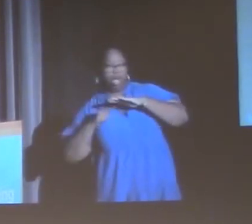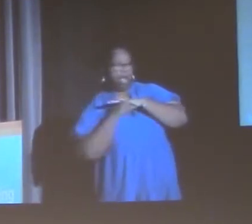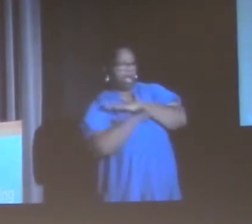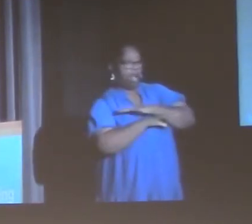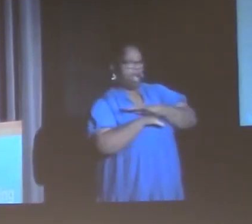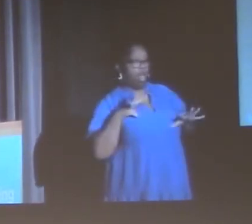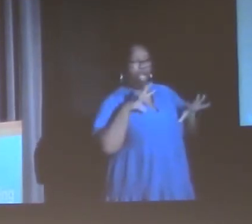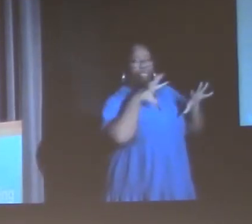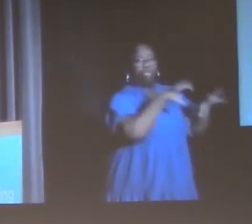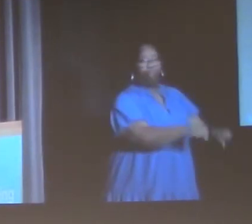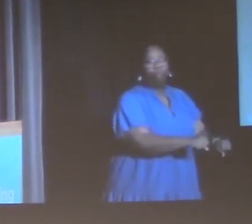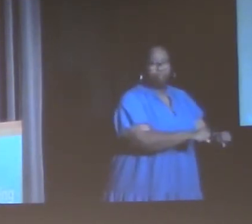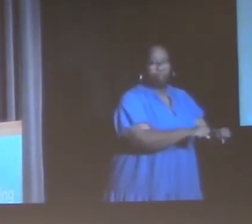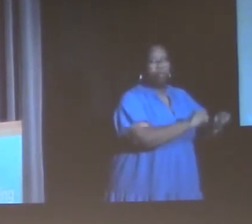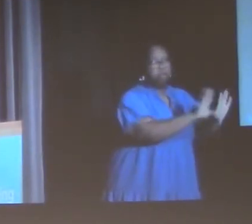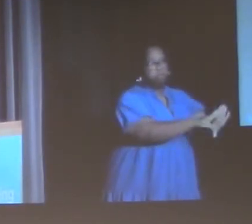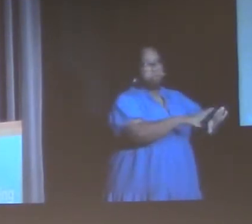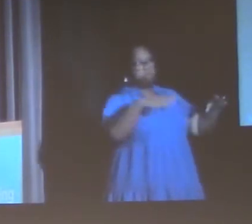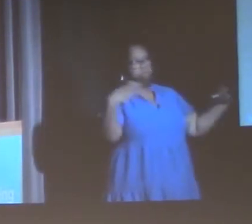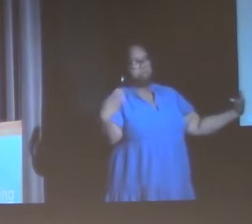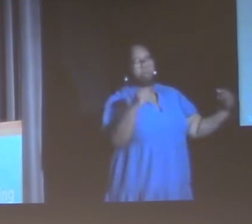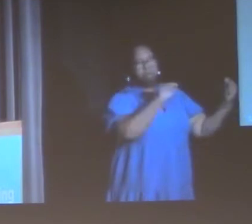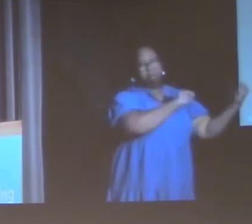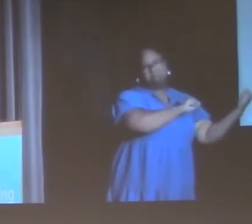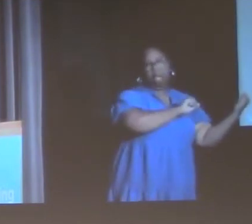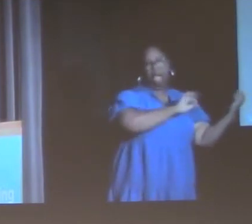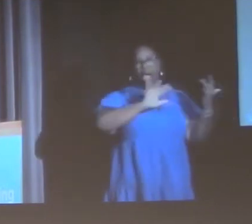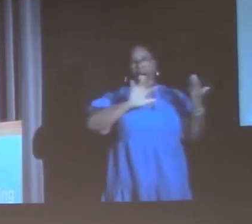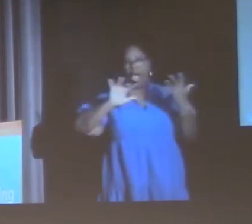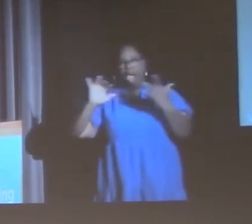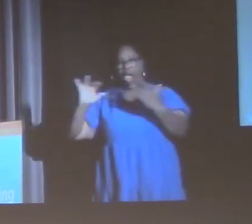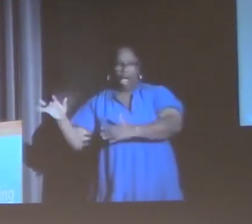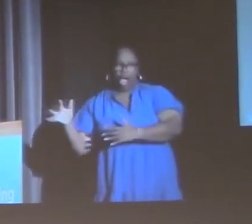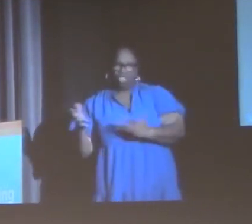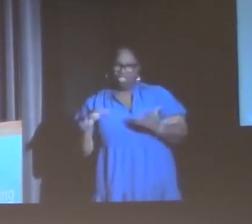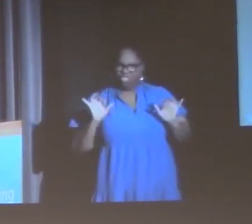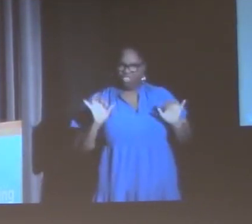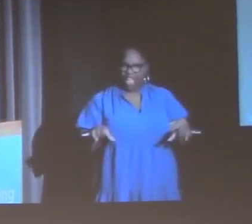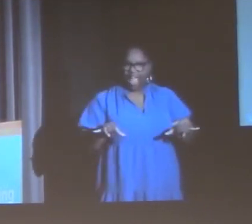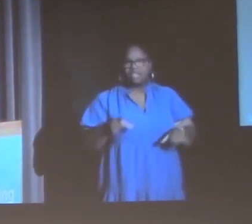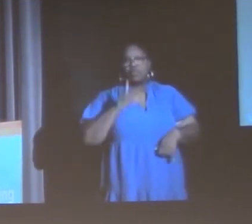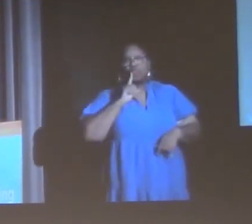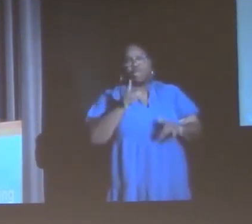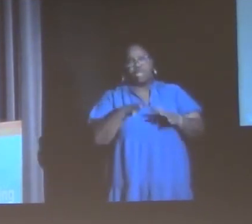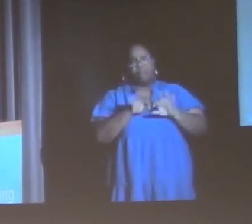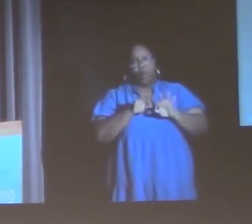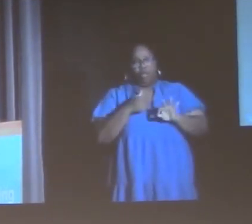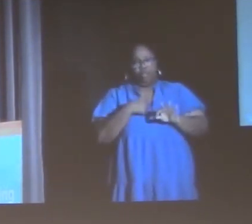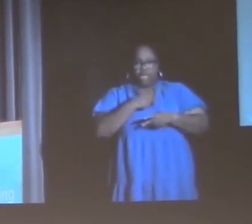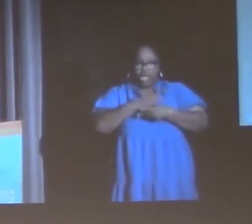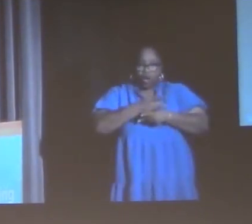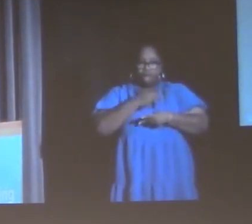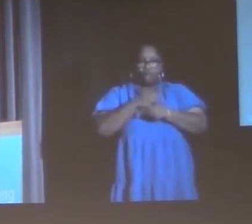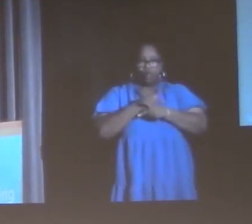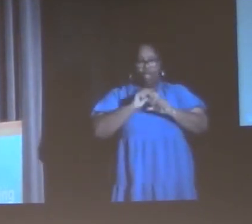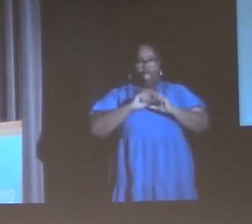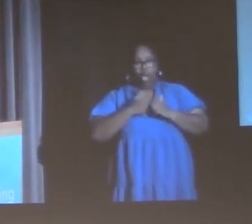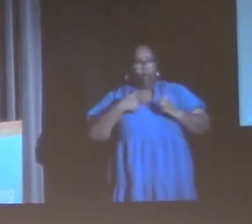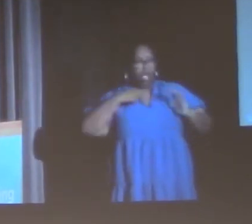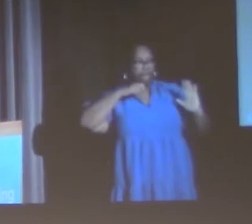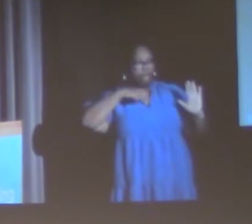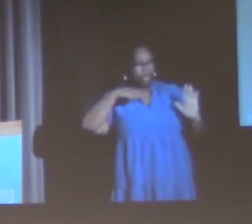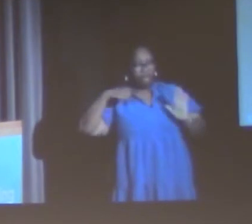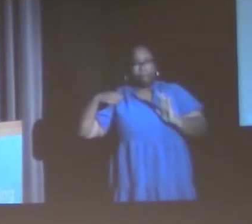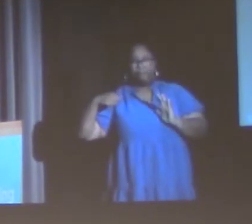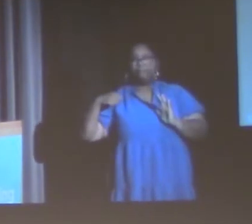out of the jail. So it was really tricky the way that I was filming.